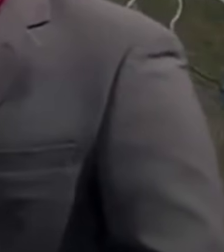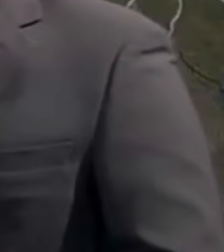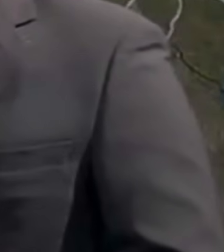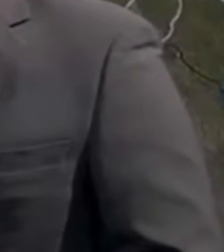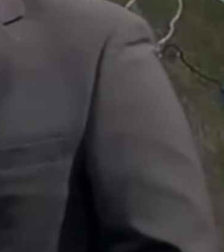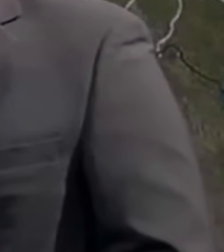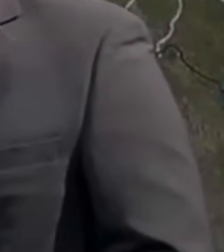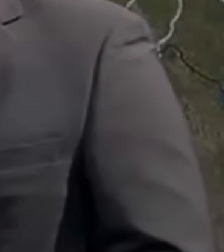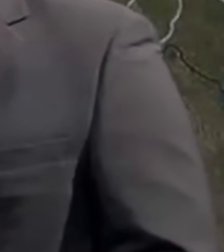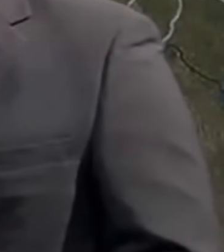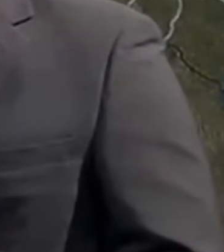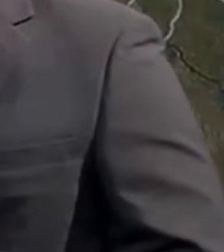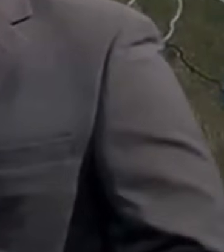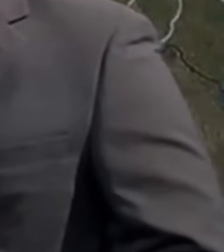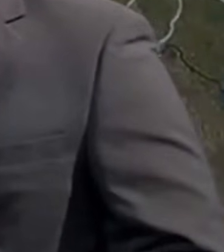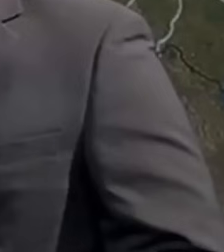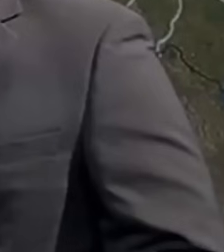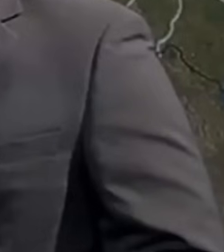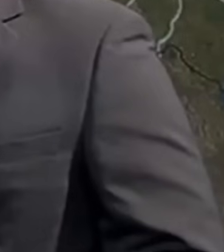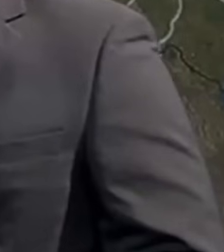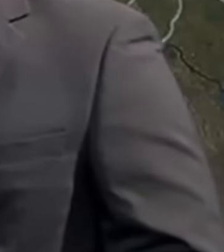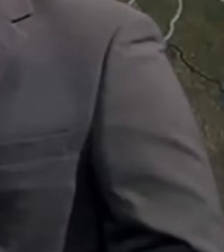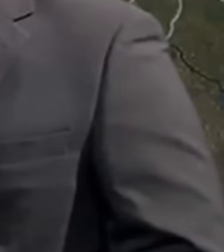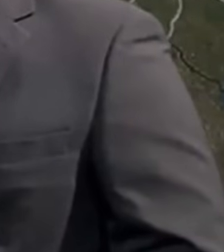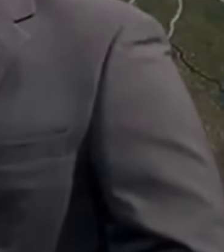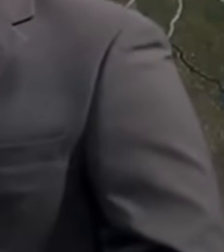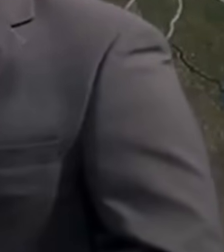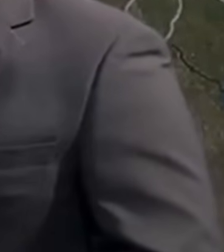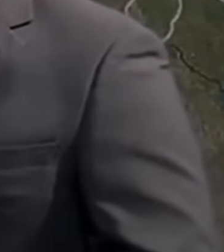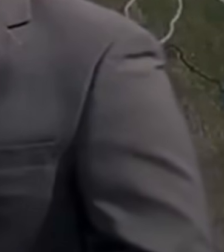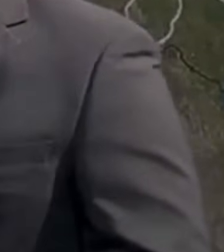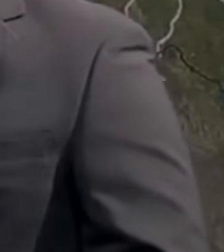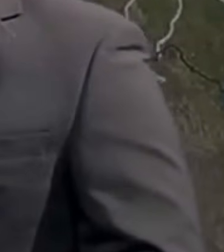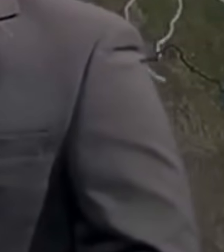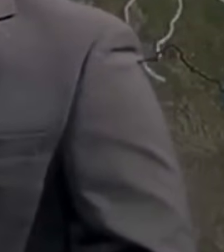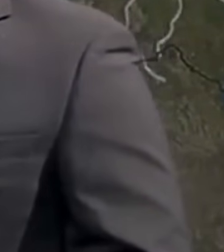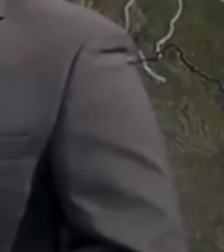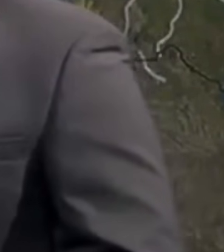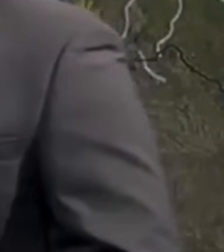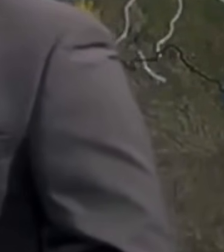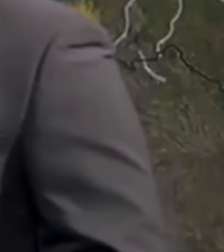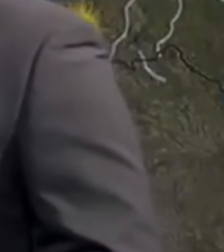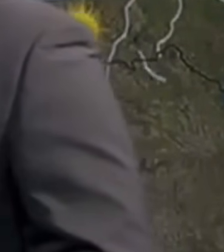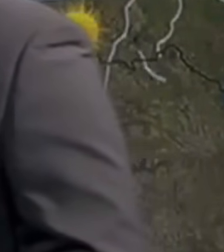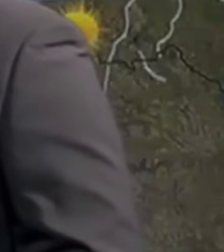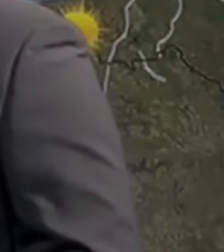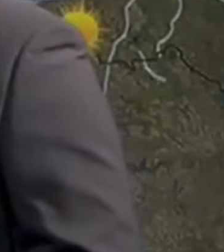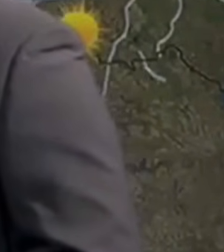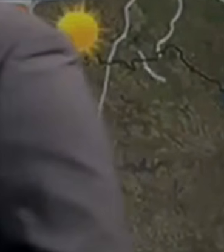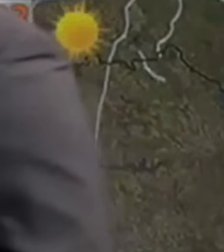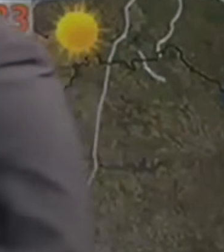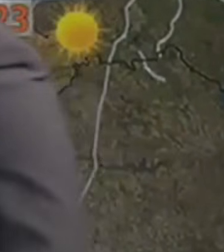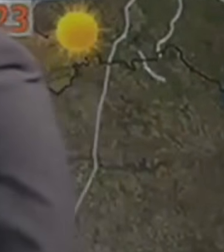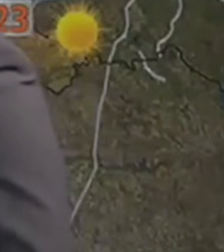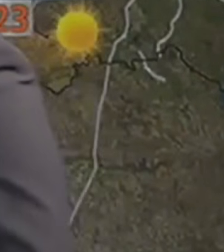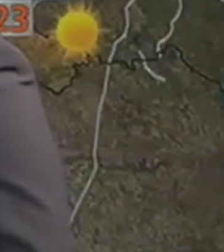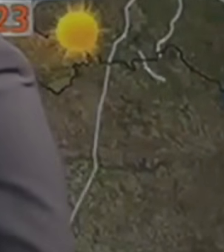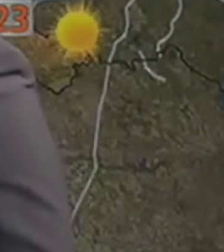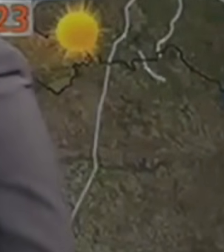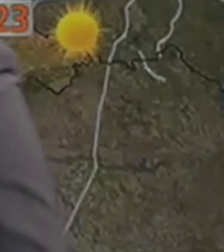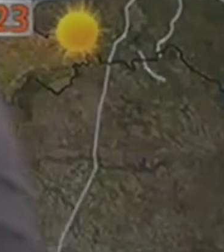hona ka Vryburg le teng tla hlophole digrati di retha fela ho mashome a mabedi a mtse immedi kaofela ho ya jala ka Tosca o tla jala hona ka Taung le teng ho hlokomela